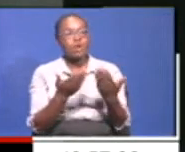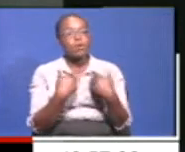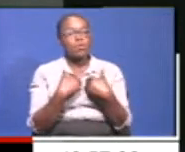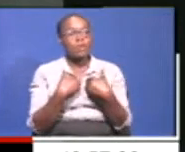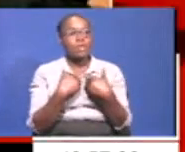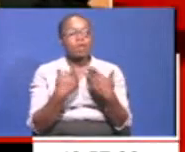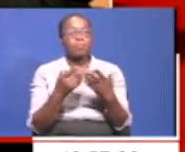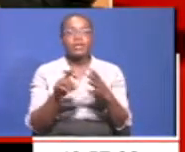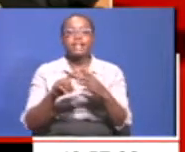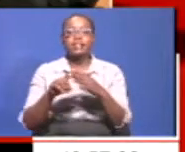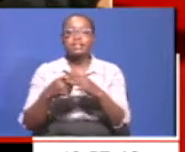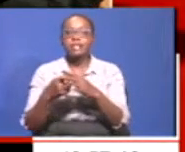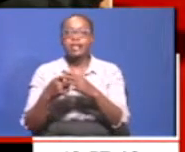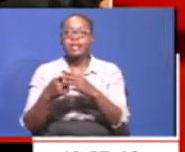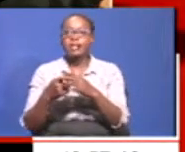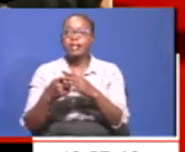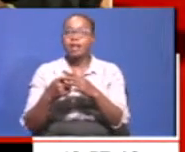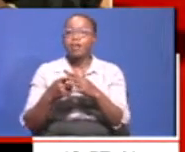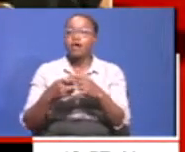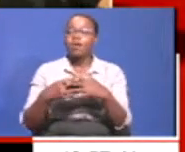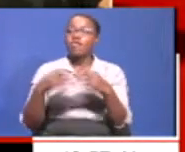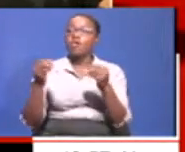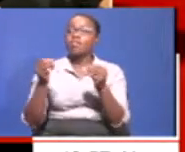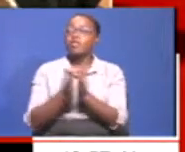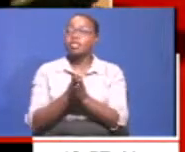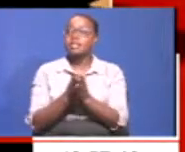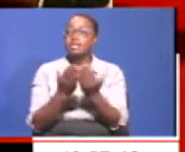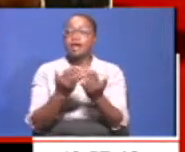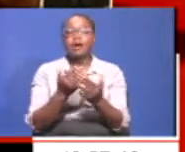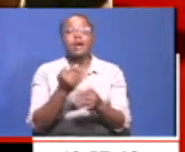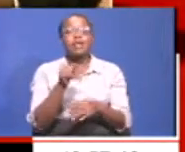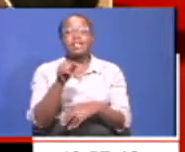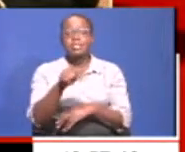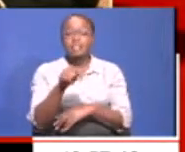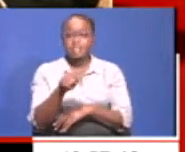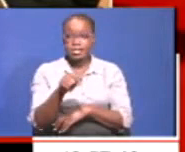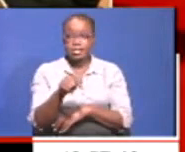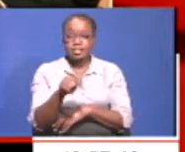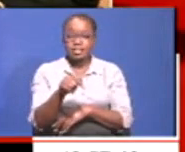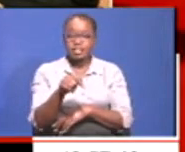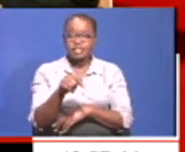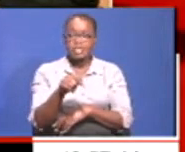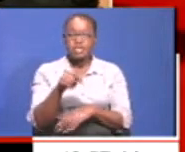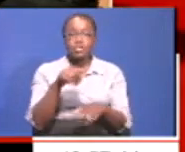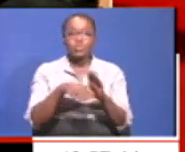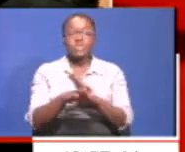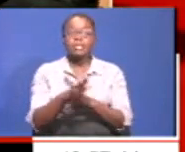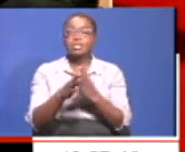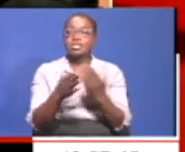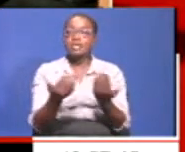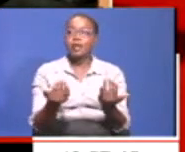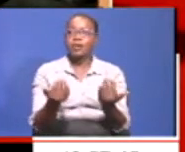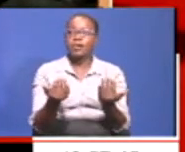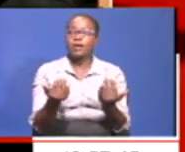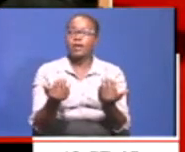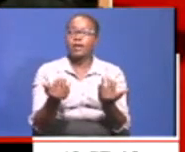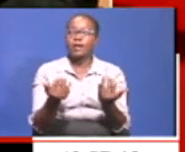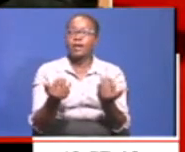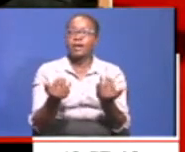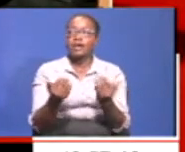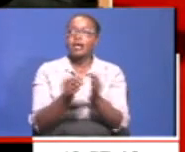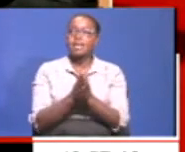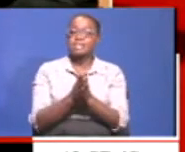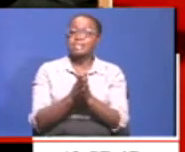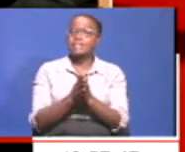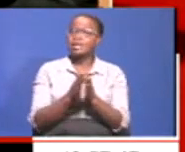shakedown. And Lisa, this is rally. You've gotten into rallying now, and you start with an event as